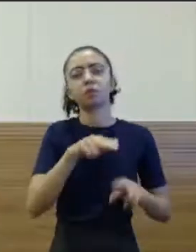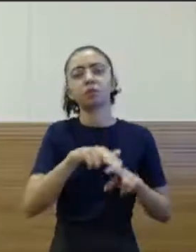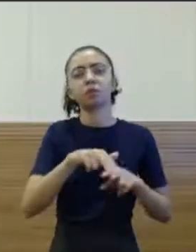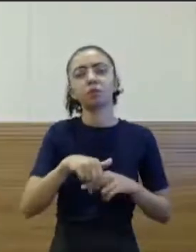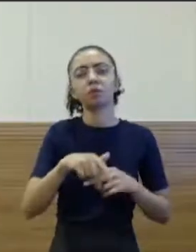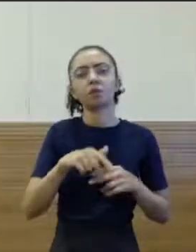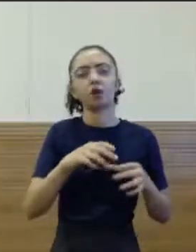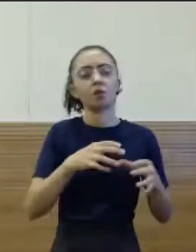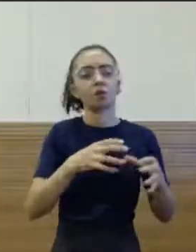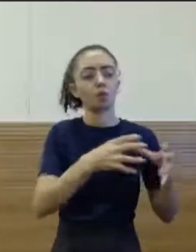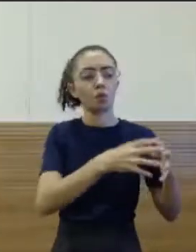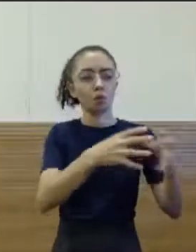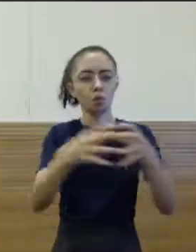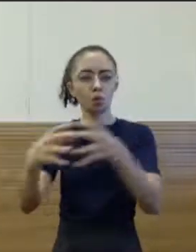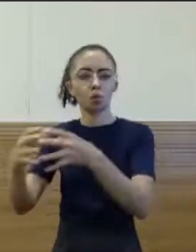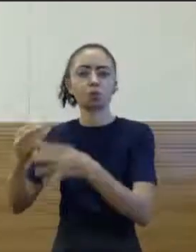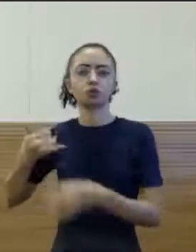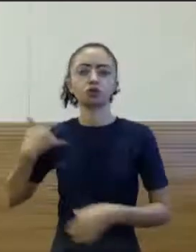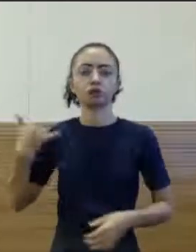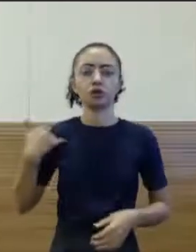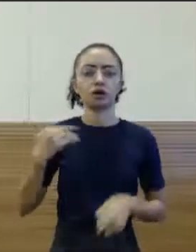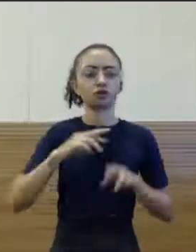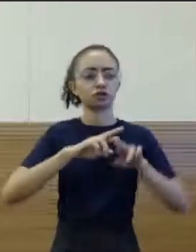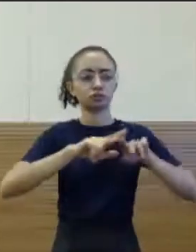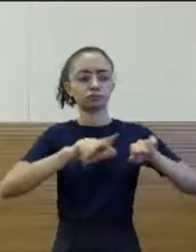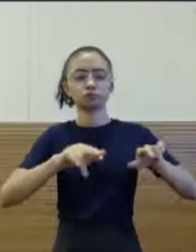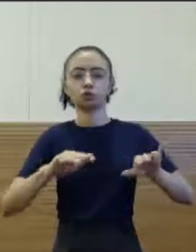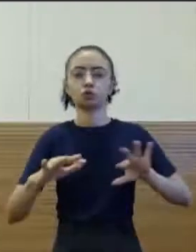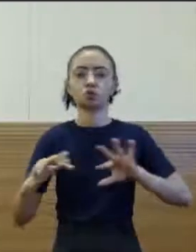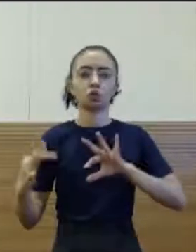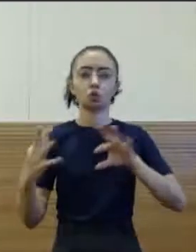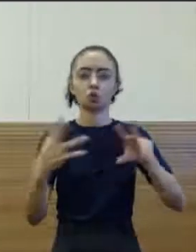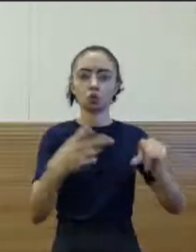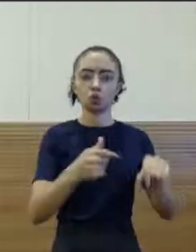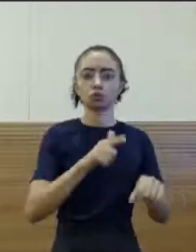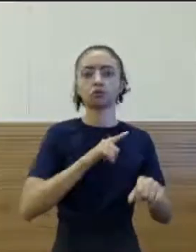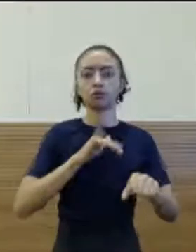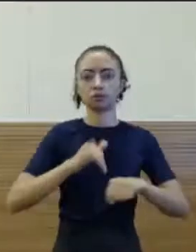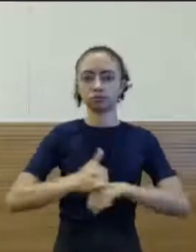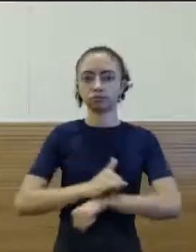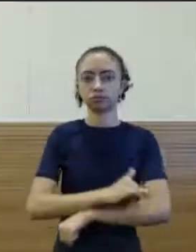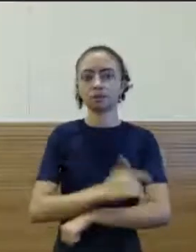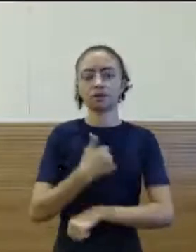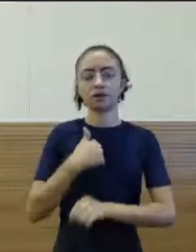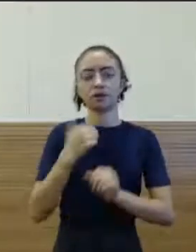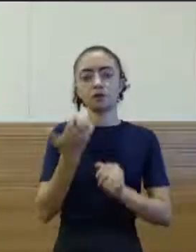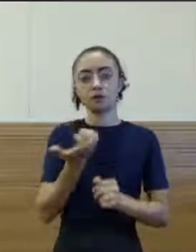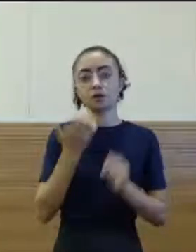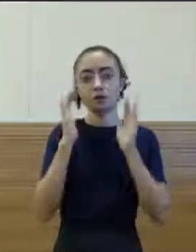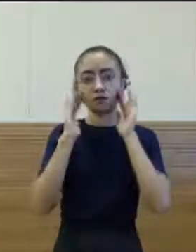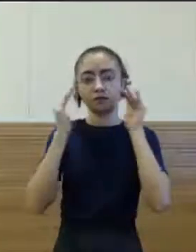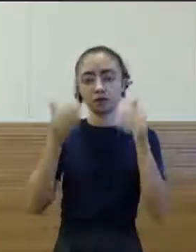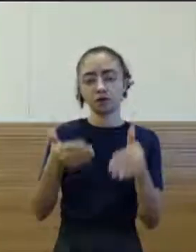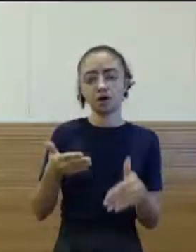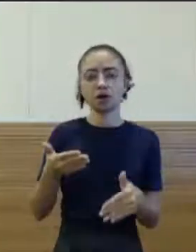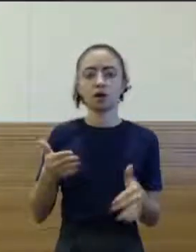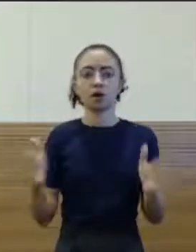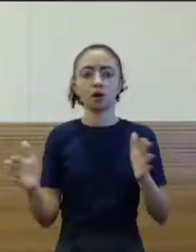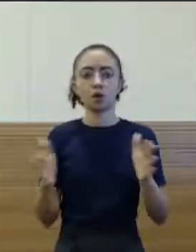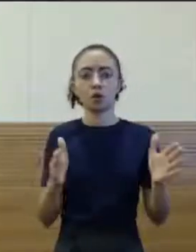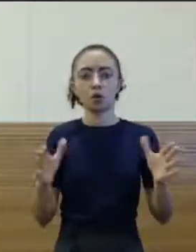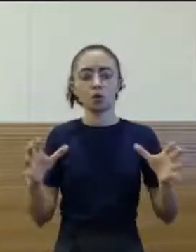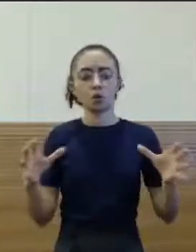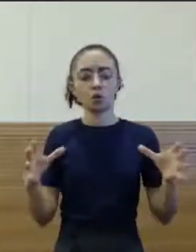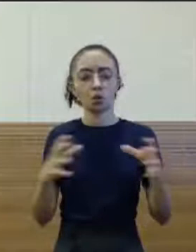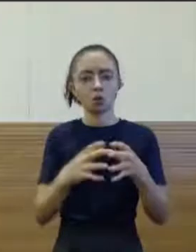an increase in all age groups. I can show you the adult population where we see el grupo de 20 a the 24 años de the mujeres 20